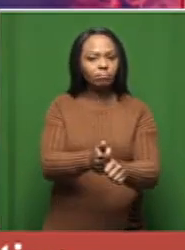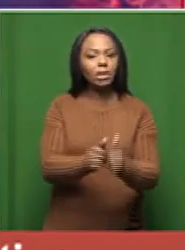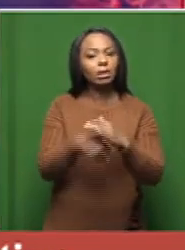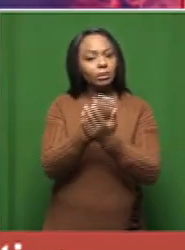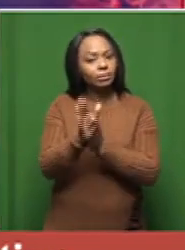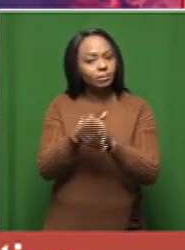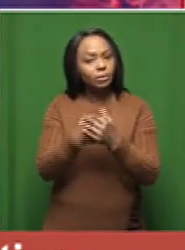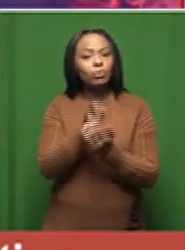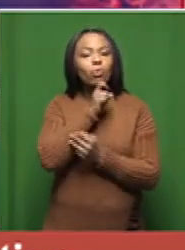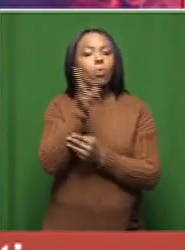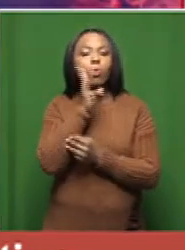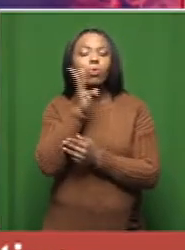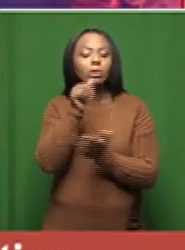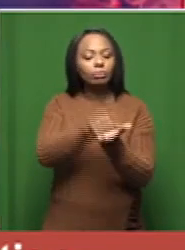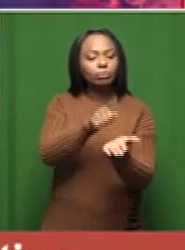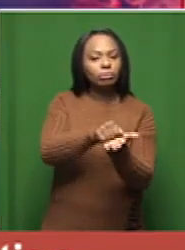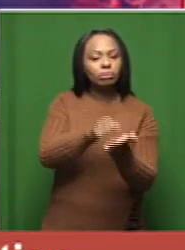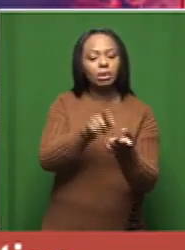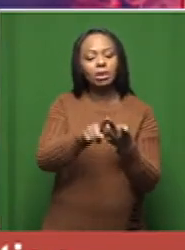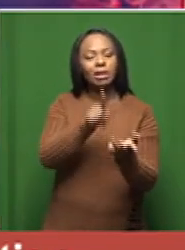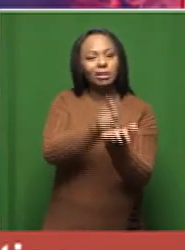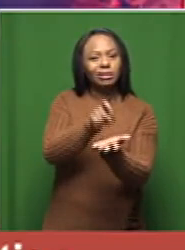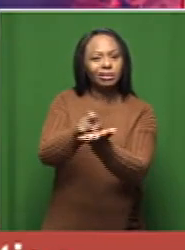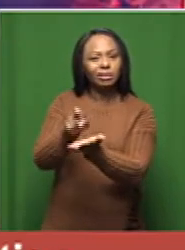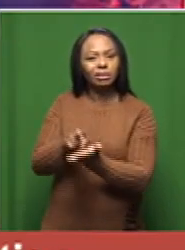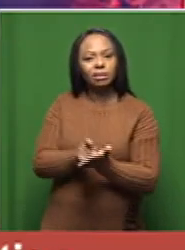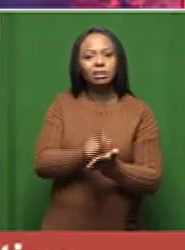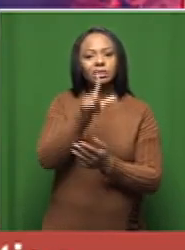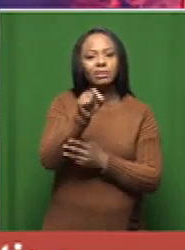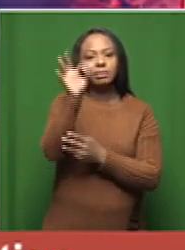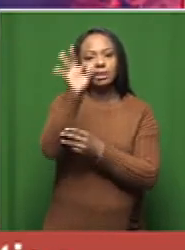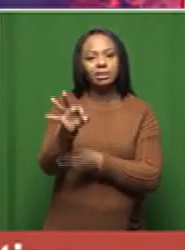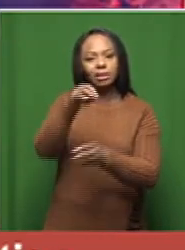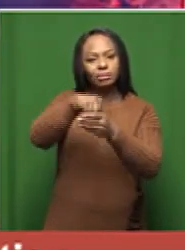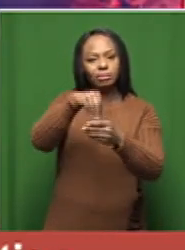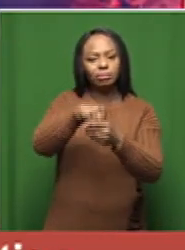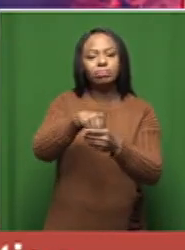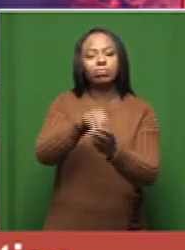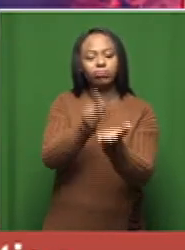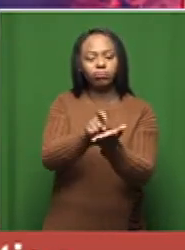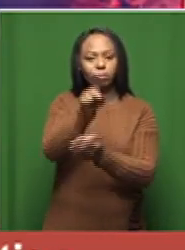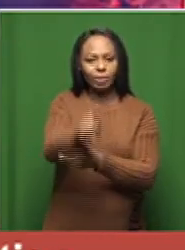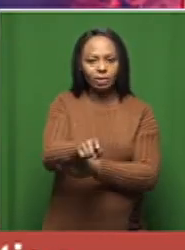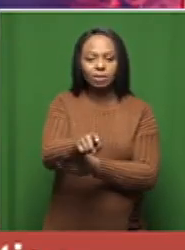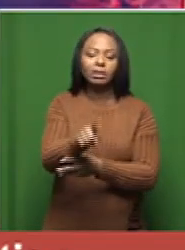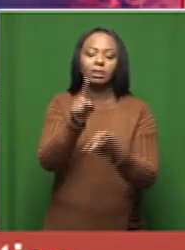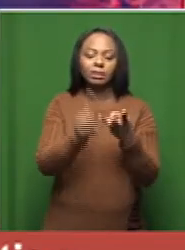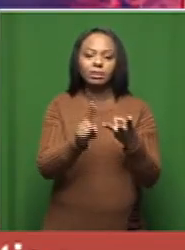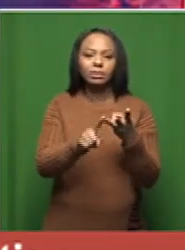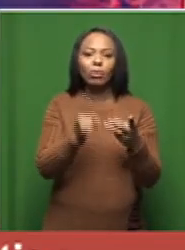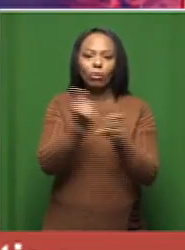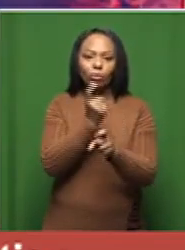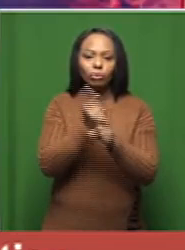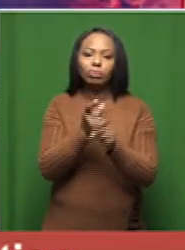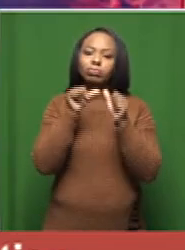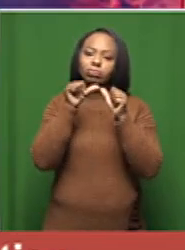with soap and water, sanitize using sanitizers containing 70% alcohol content. We must all